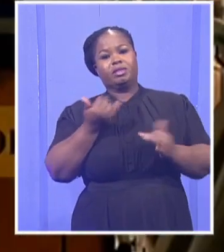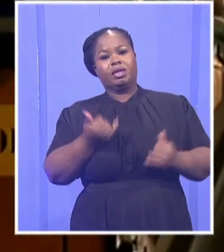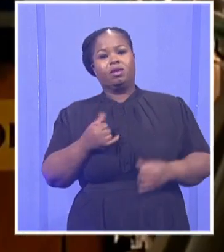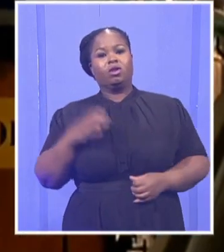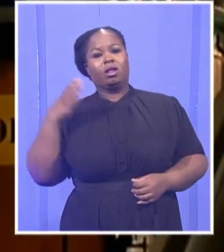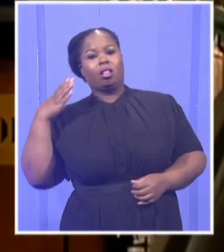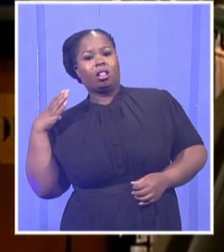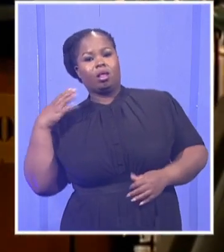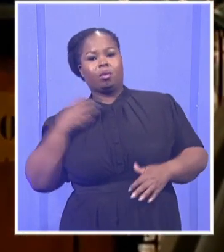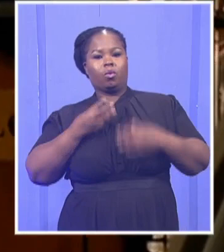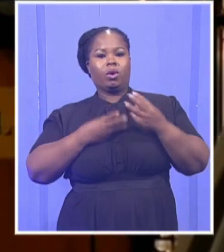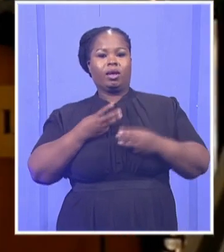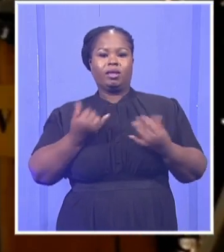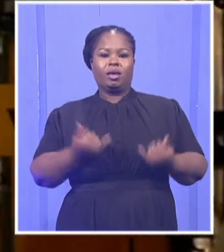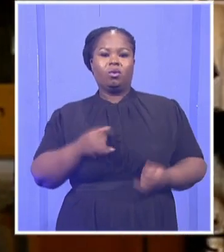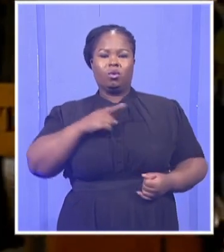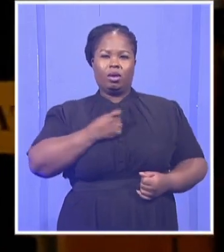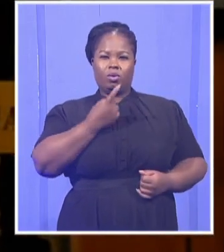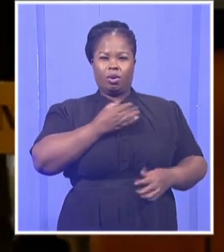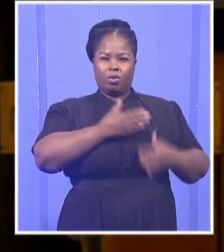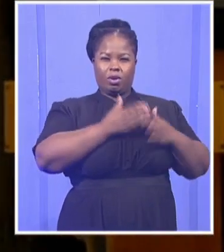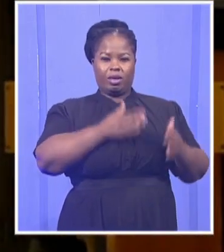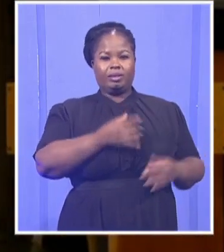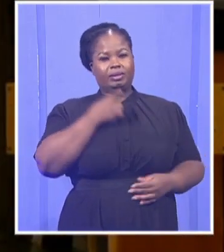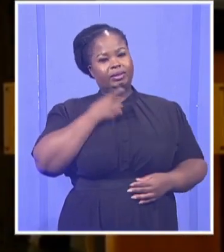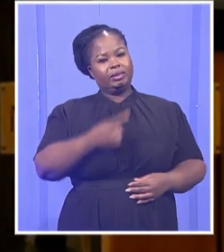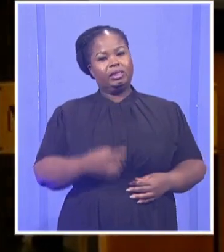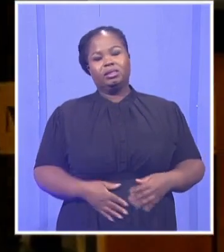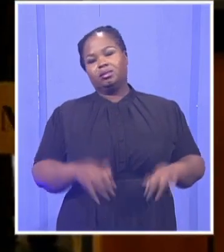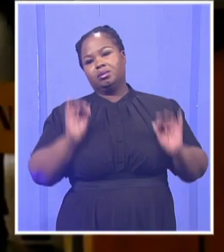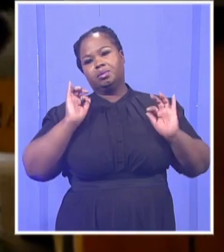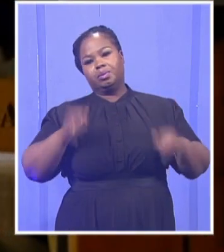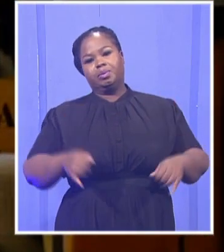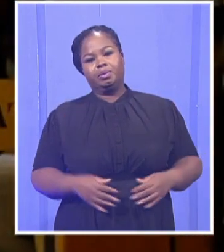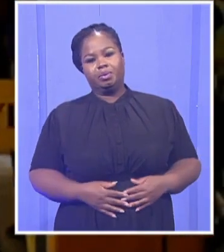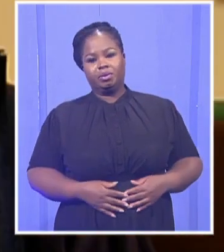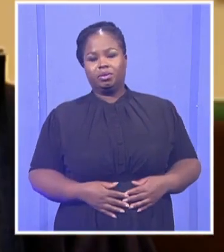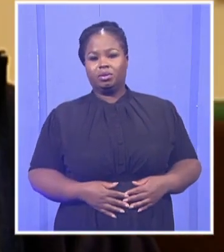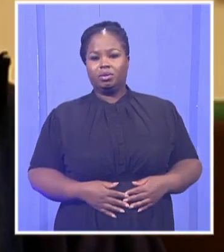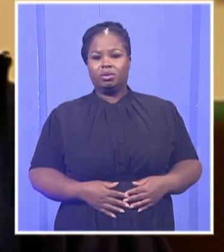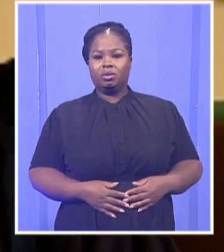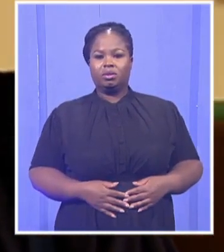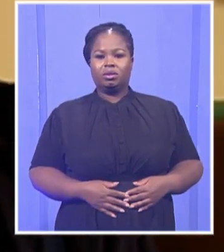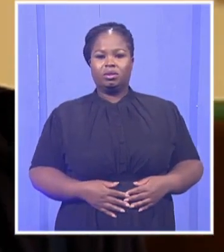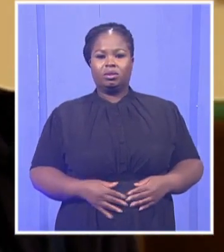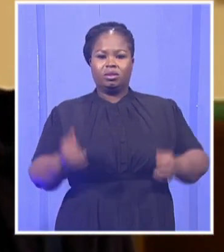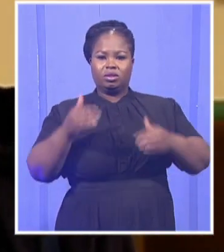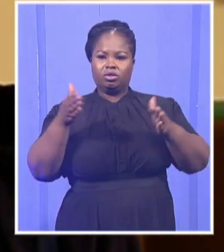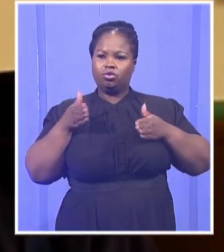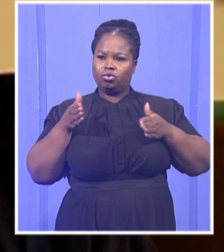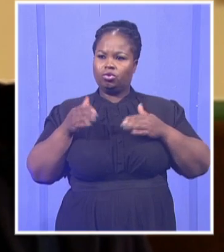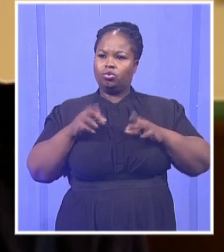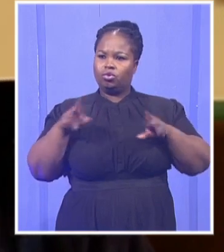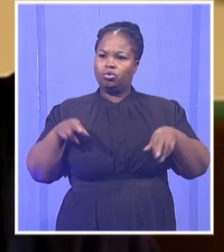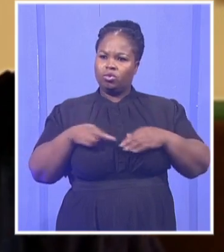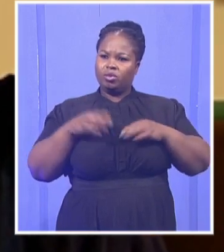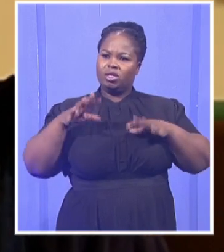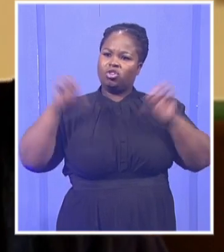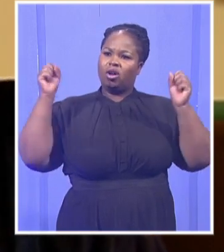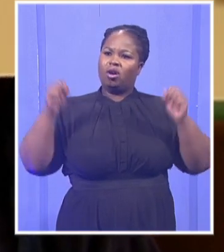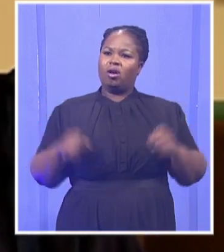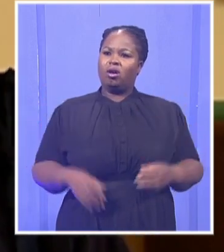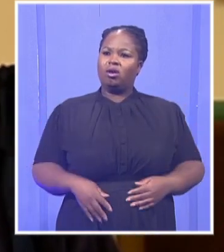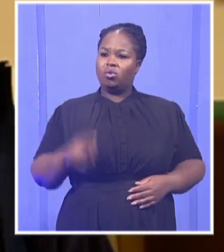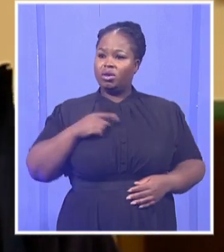here. As one worker describes it, it's a nightmare. It's dark in the shower room, as you could. Maybe you could go